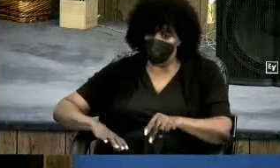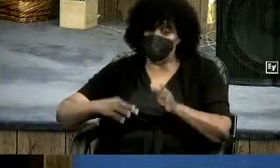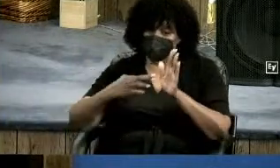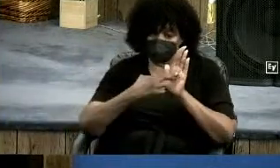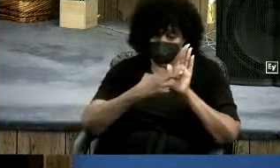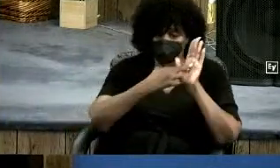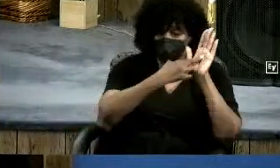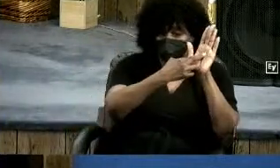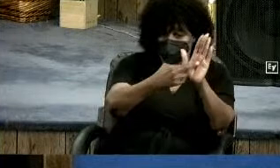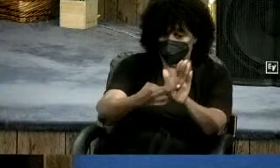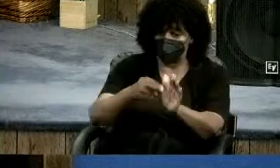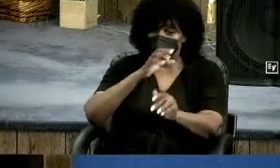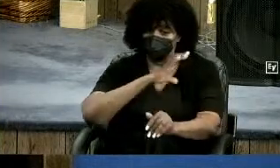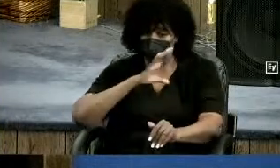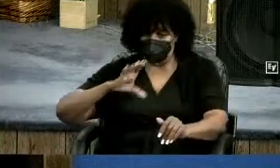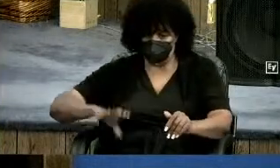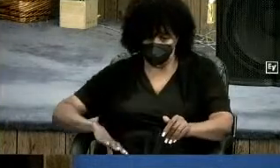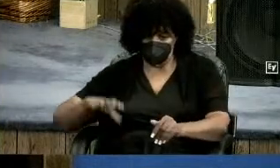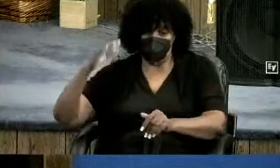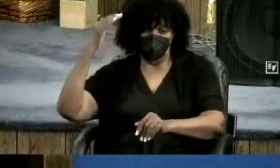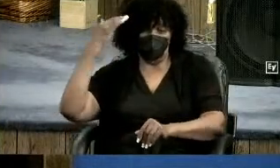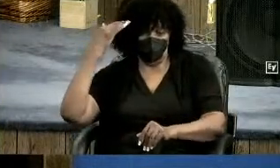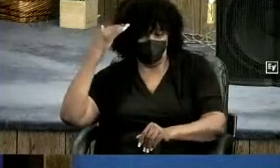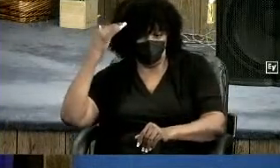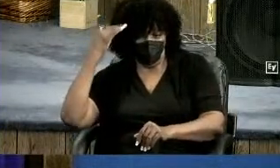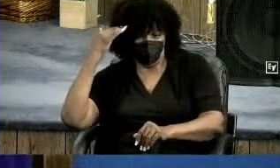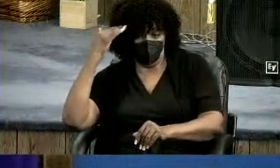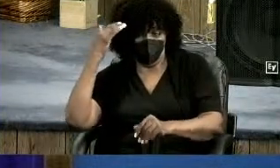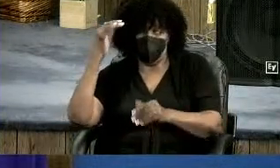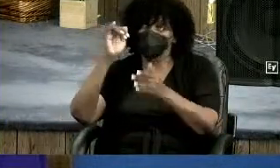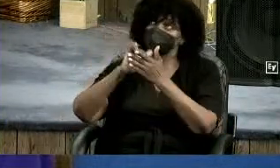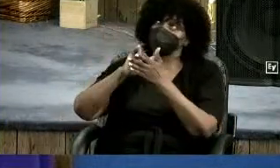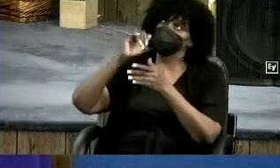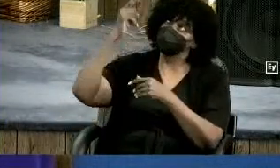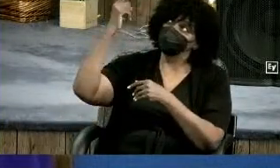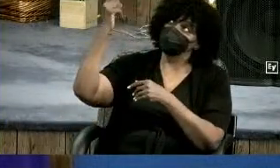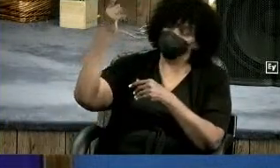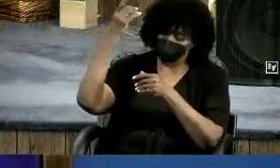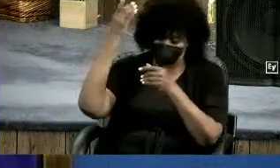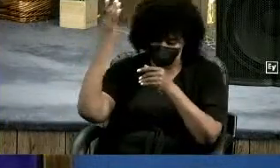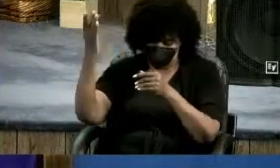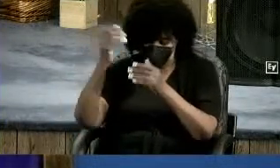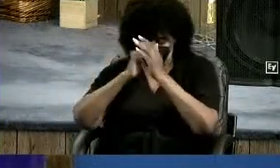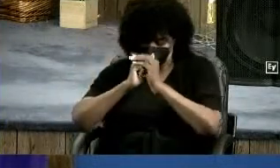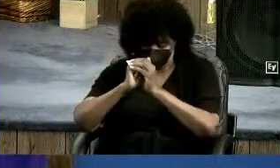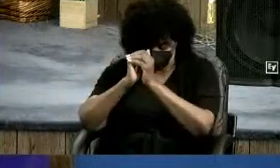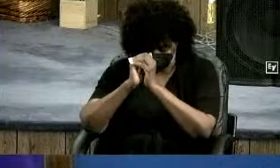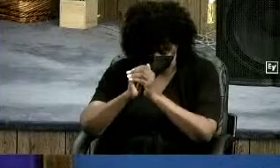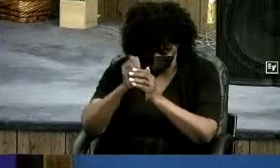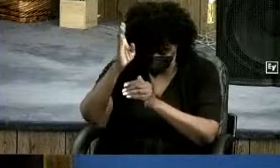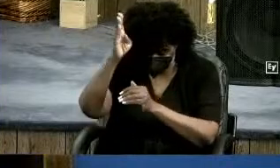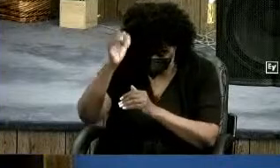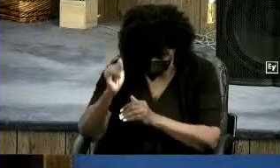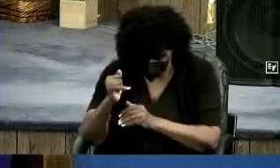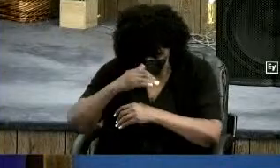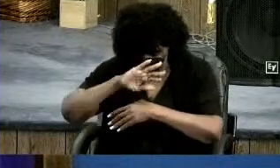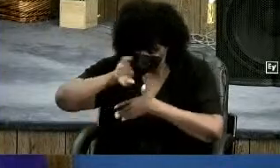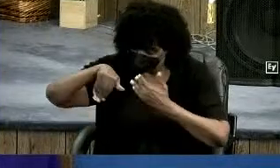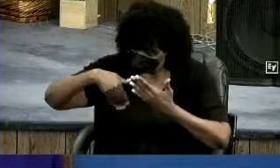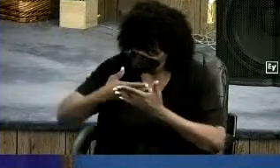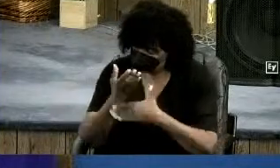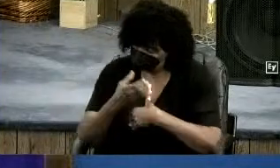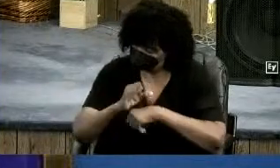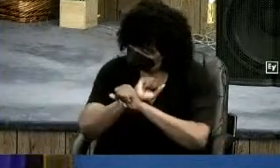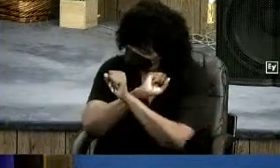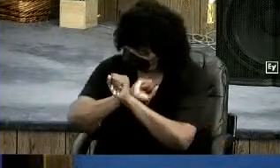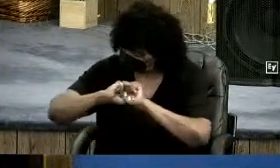do. Jesus recognized that he was being adored by all of creation. Jesus was in a safe